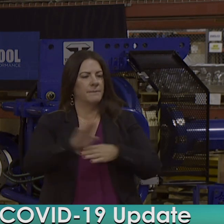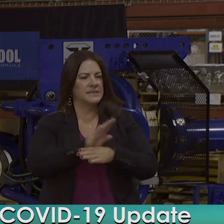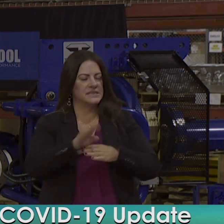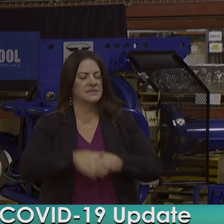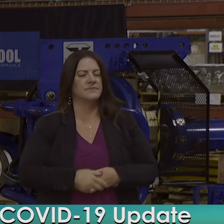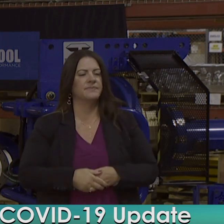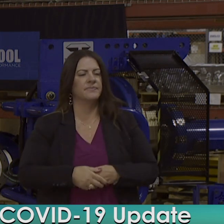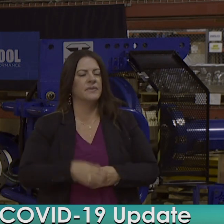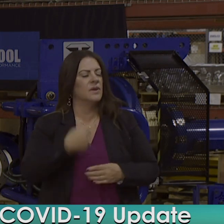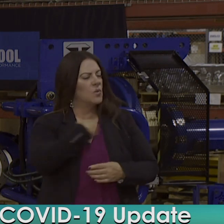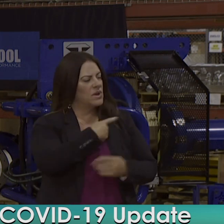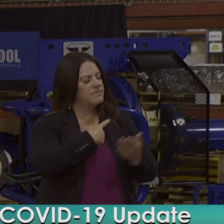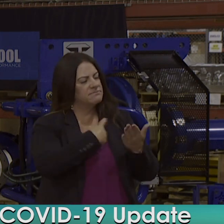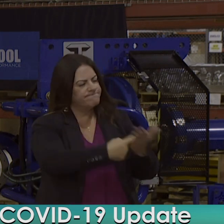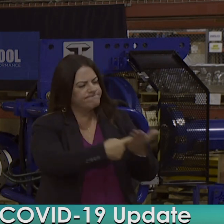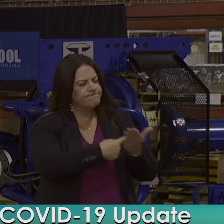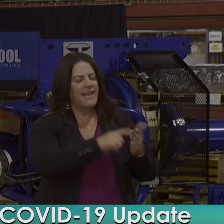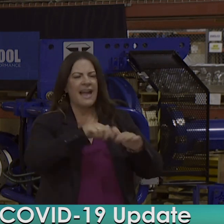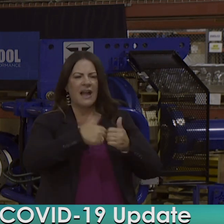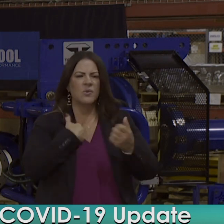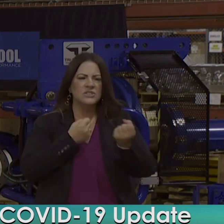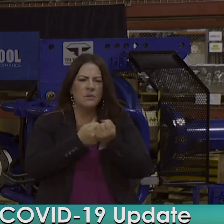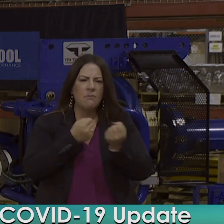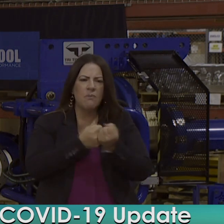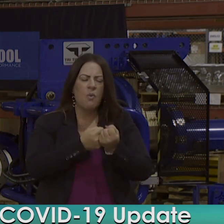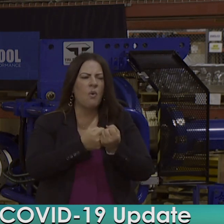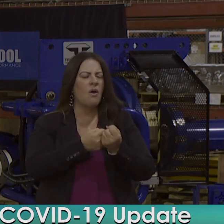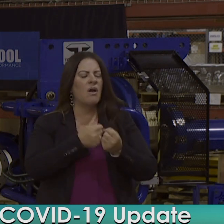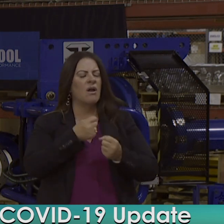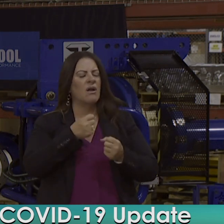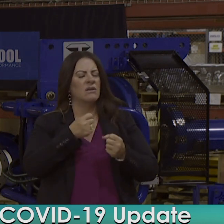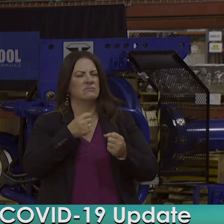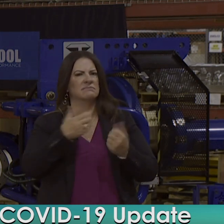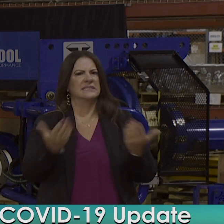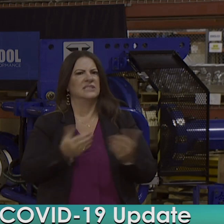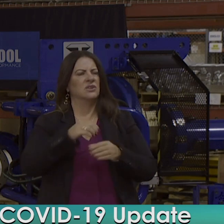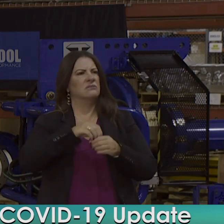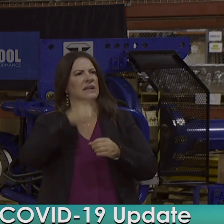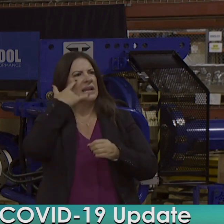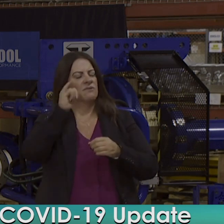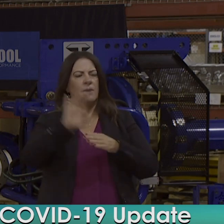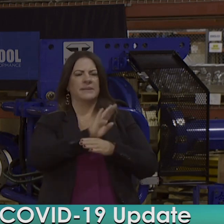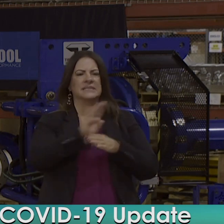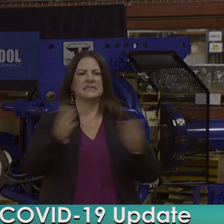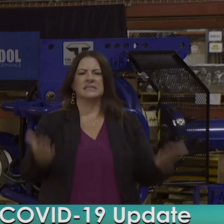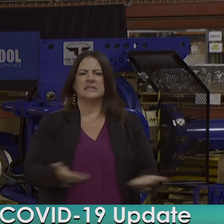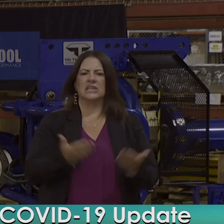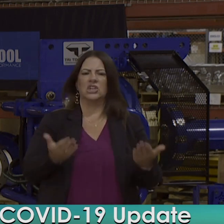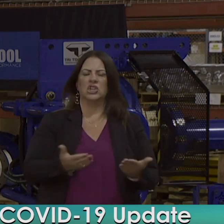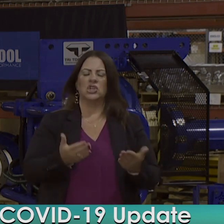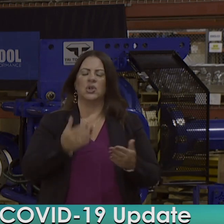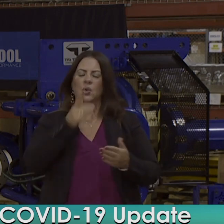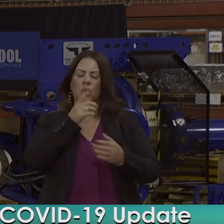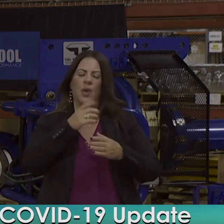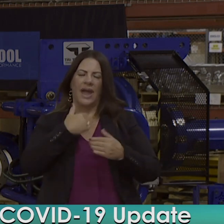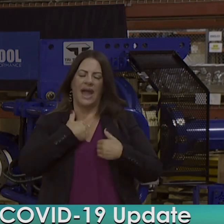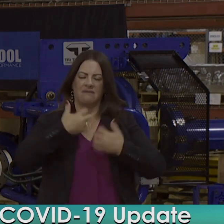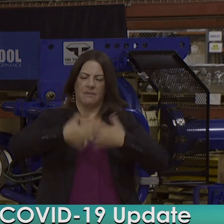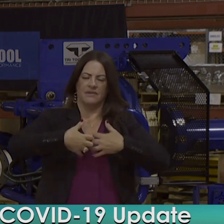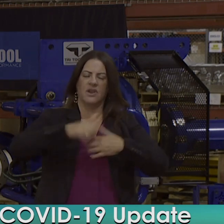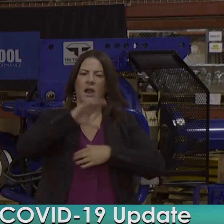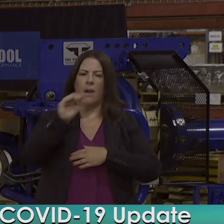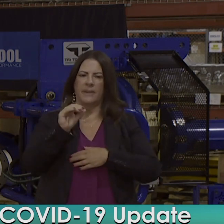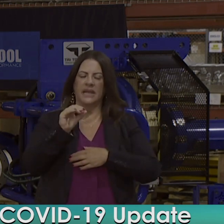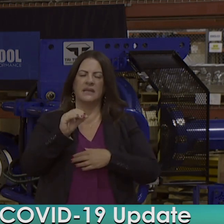we can be more supportive of California manufacturers, how we can encourage California manufacturers to